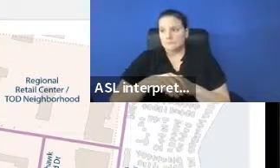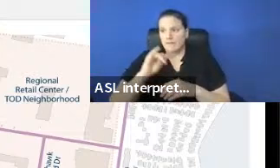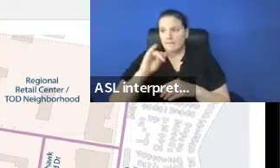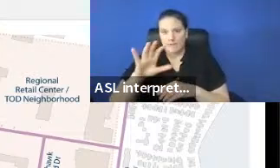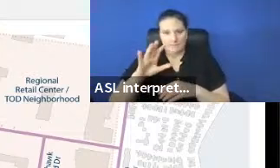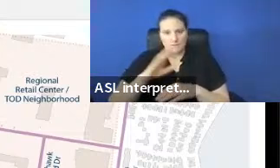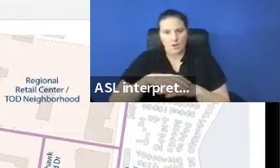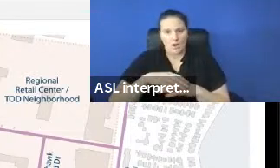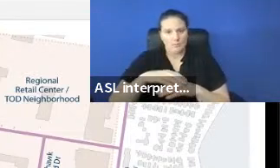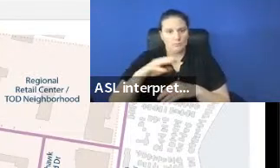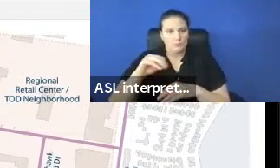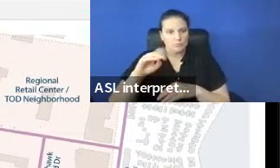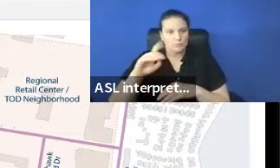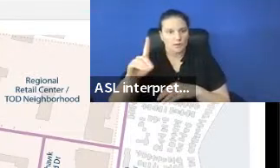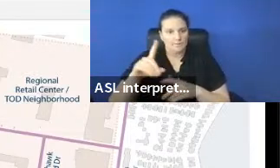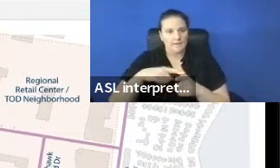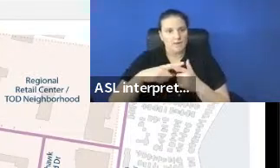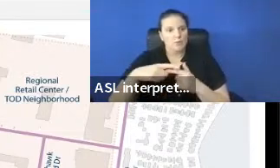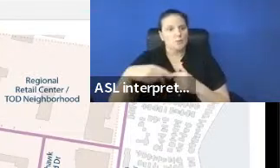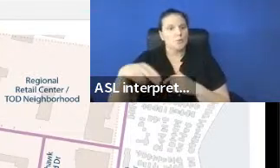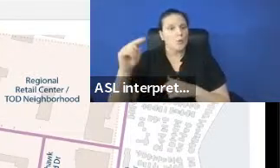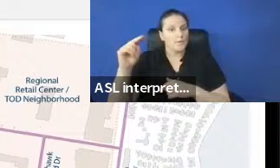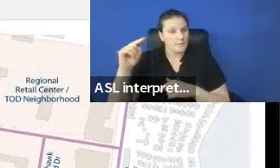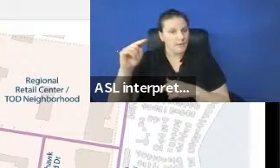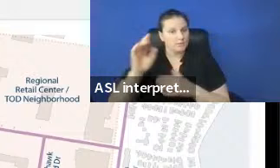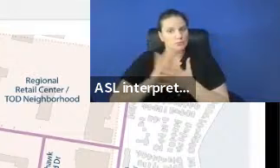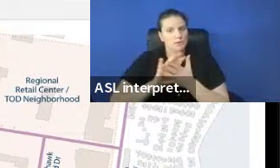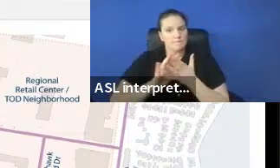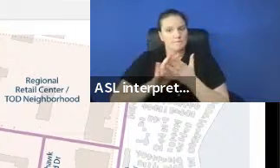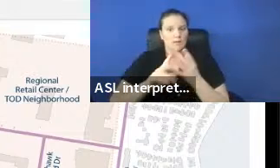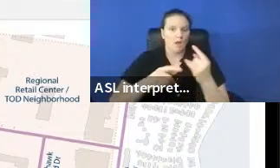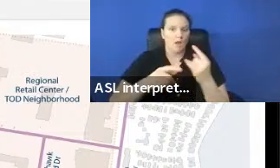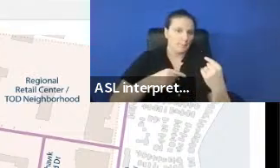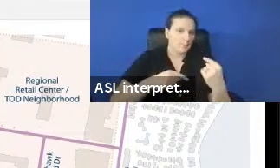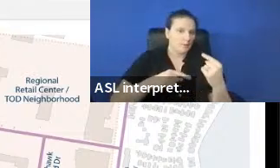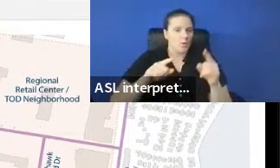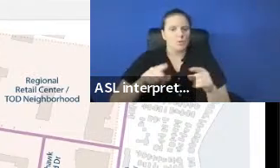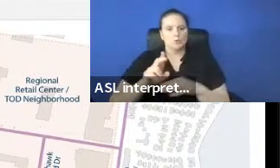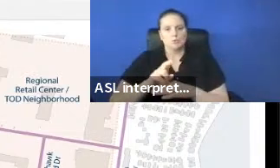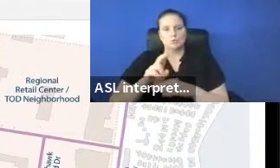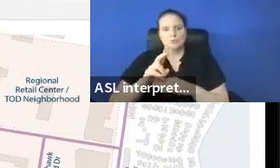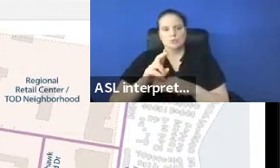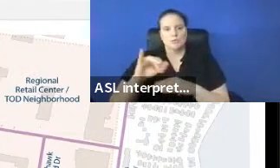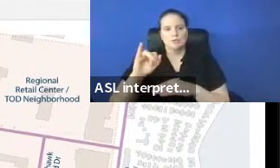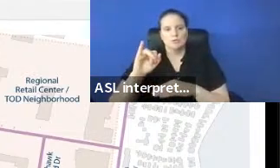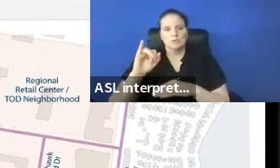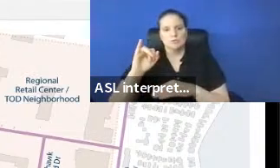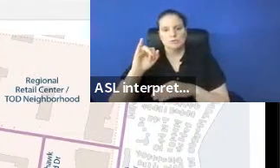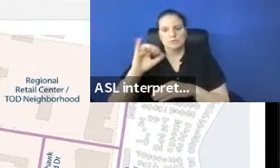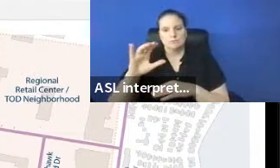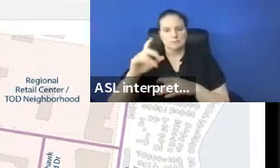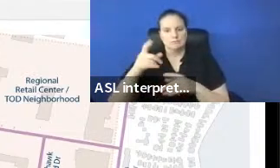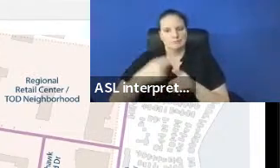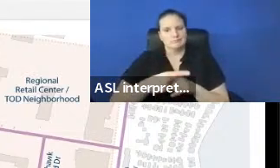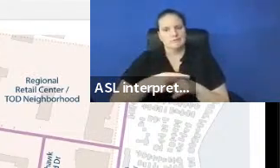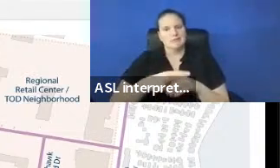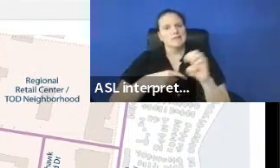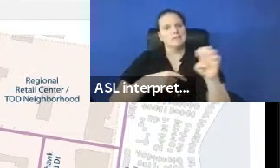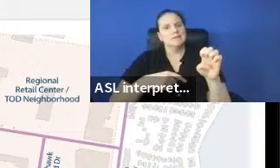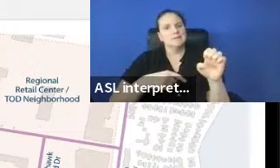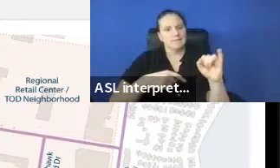on Marine Drive, and the northbound traffic coming and going uses the intersection on Marine Drive on the east side of